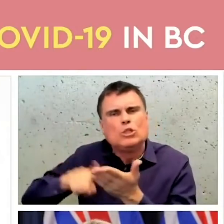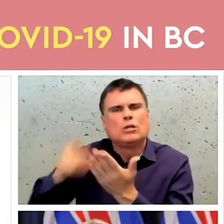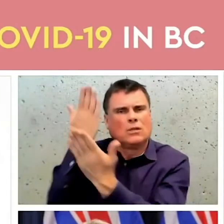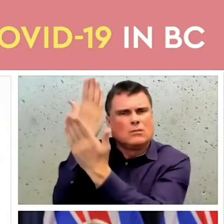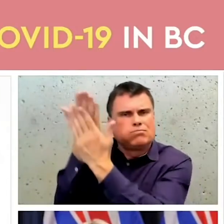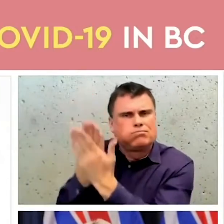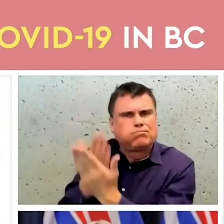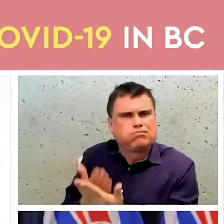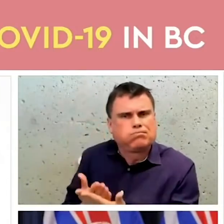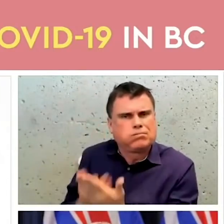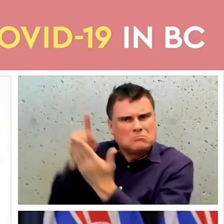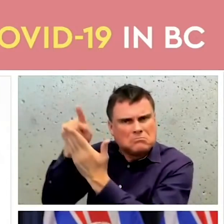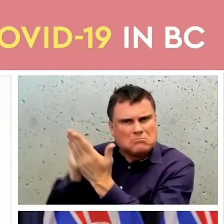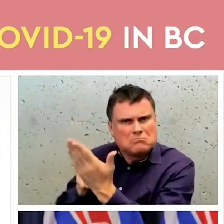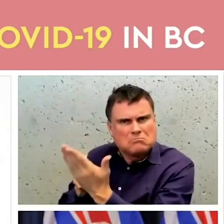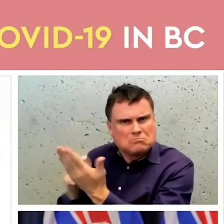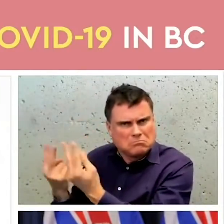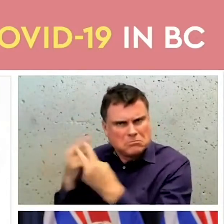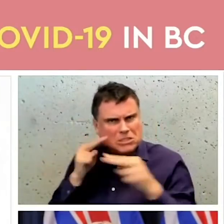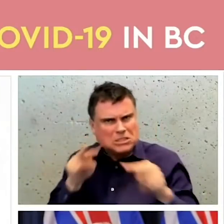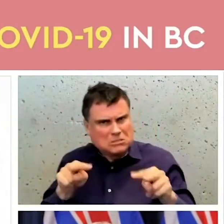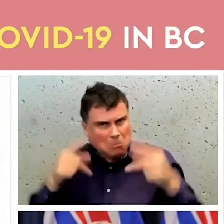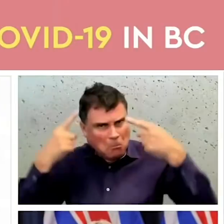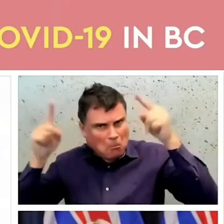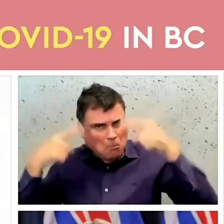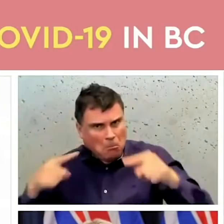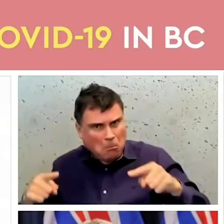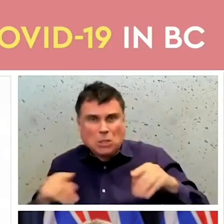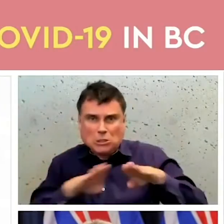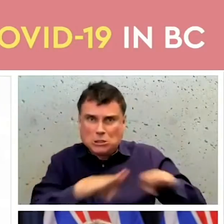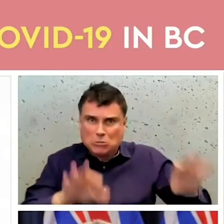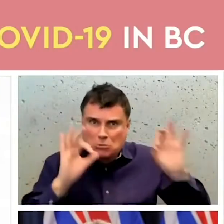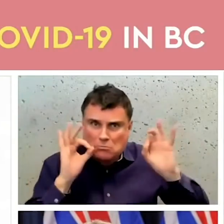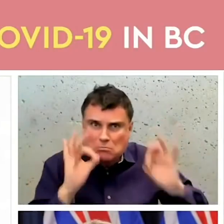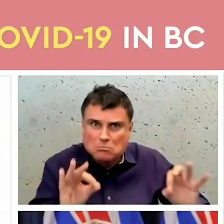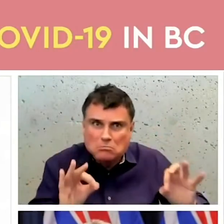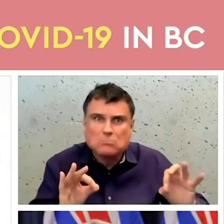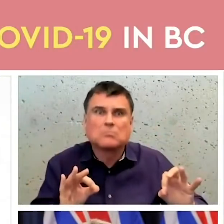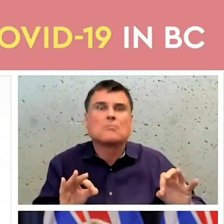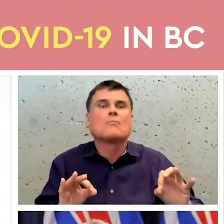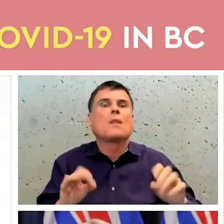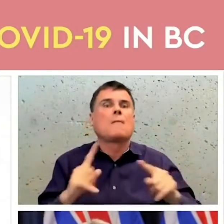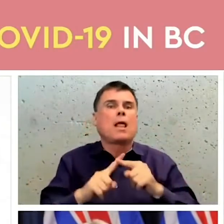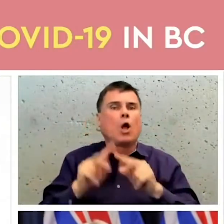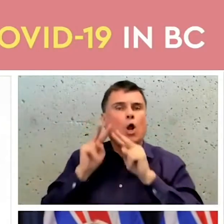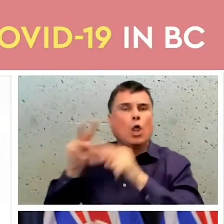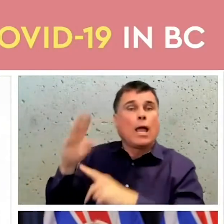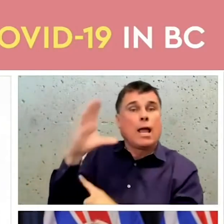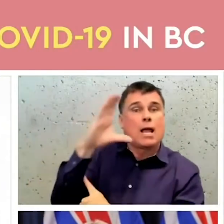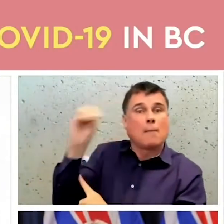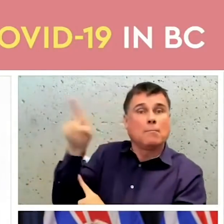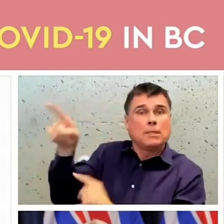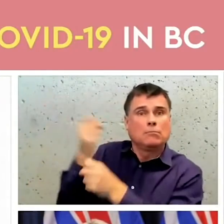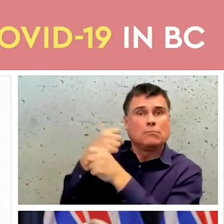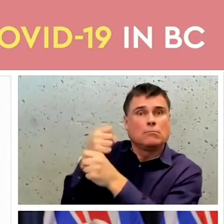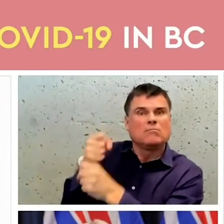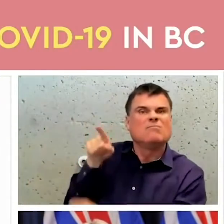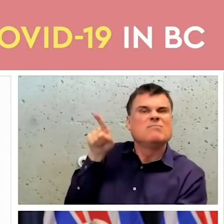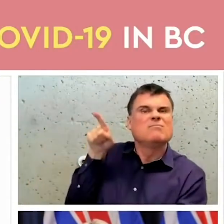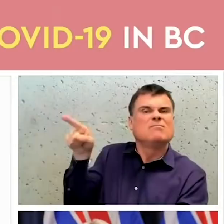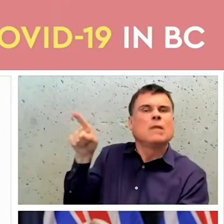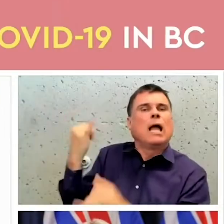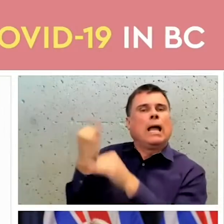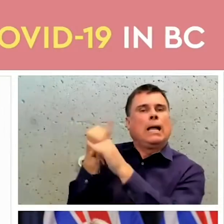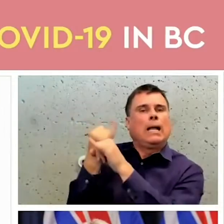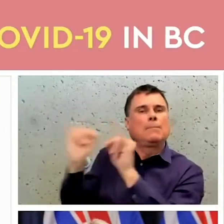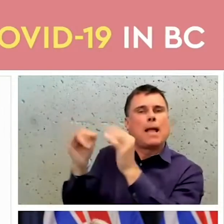good manufacturing data from the company. And this rigorous and independent review really can give us confidence that as